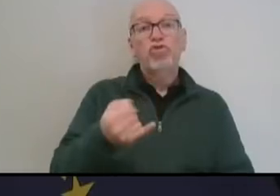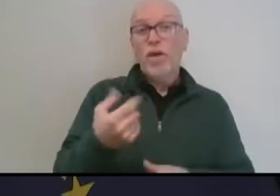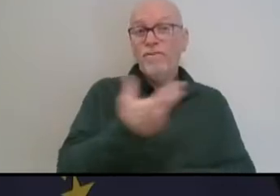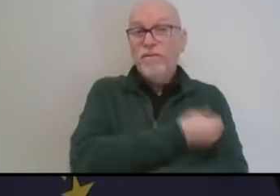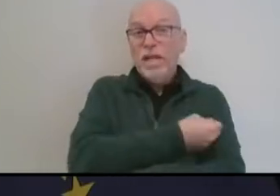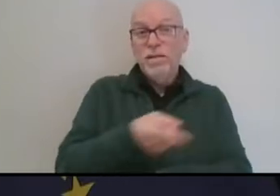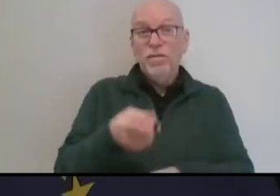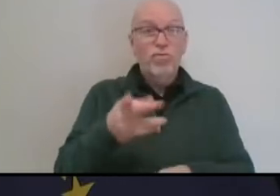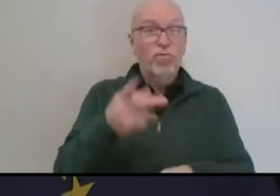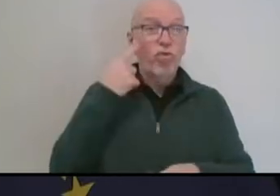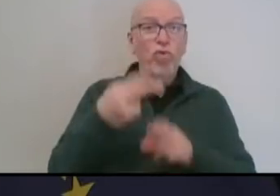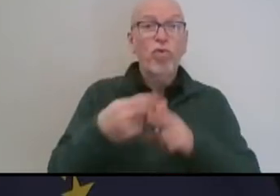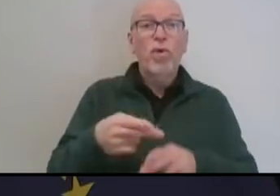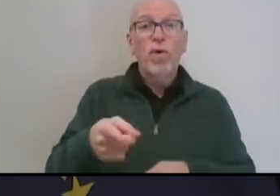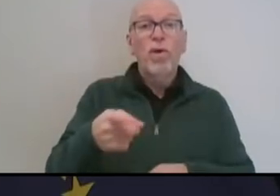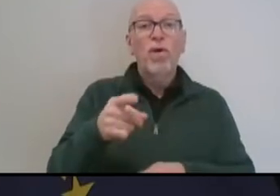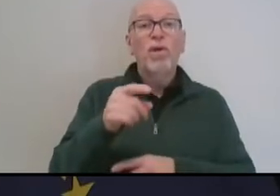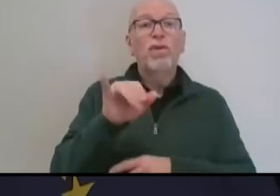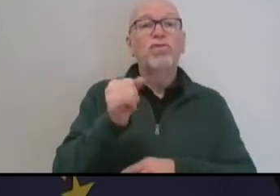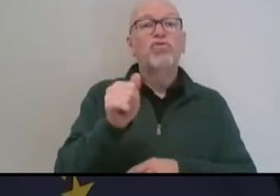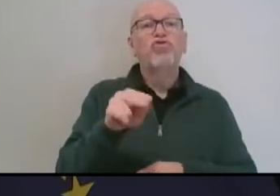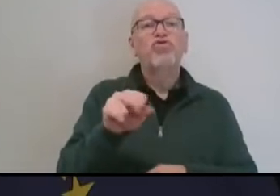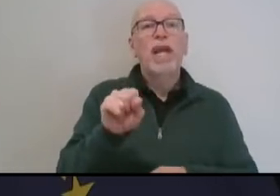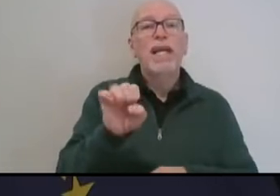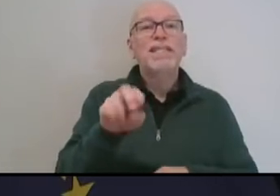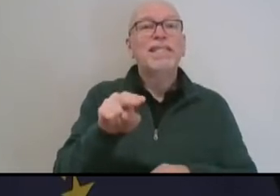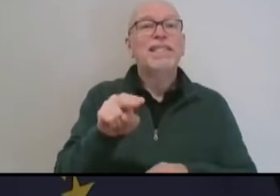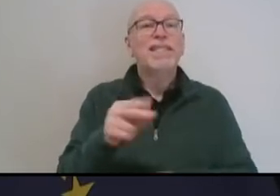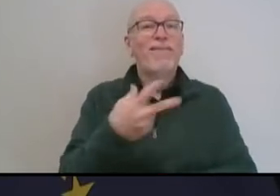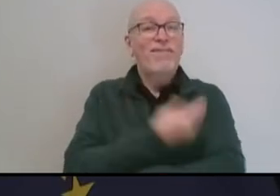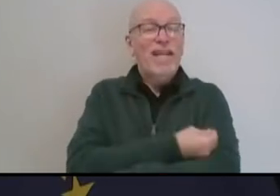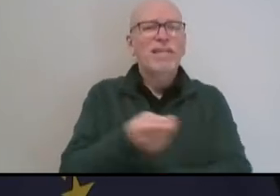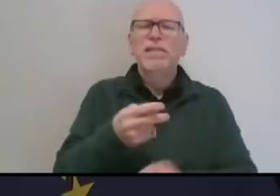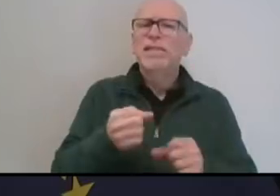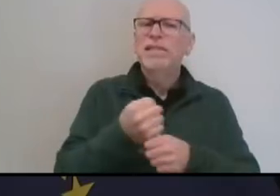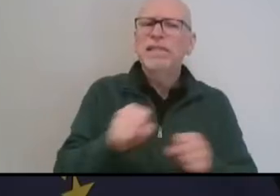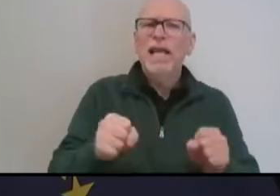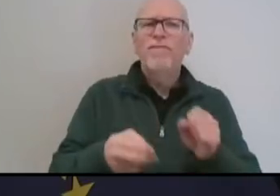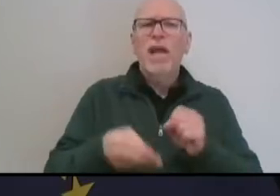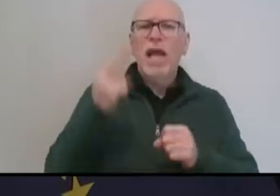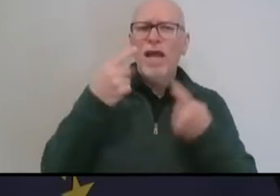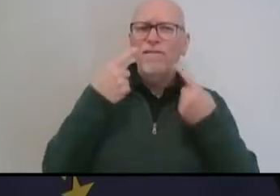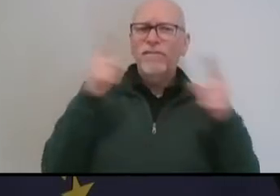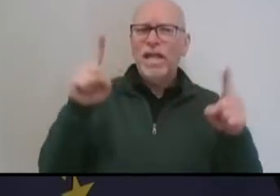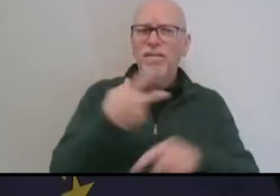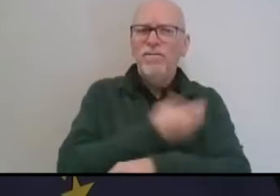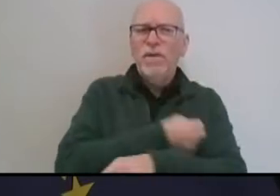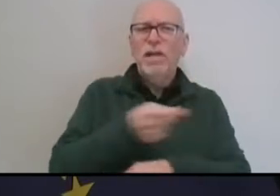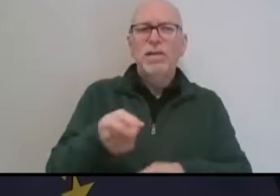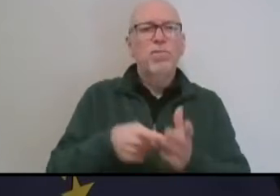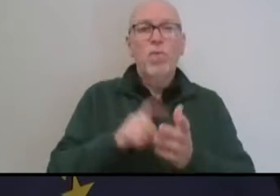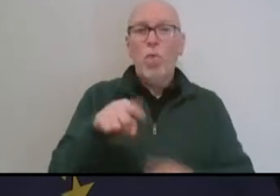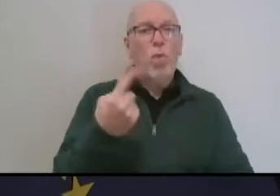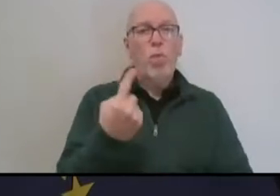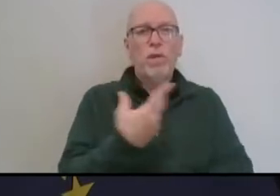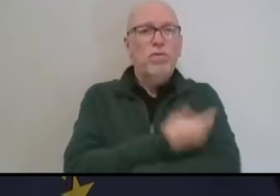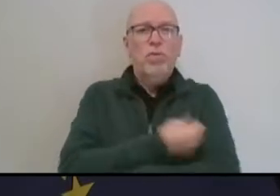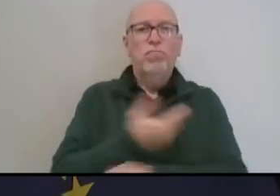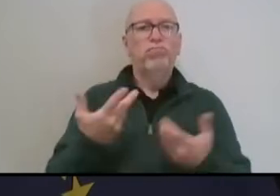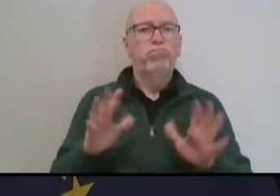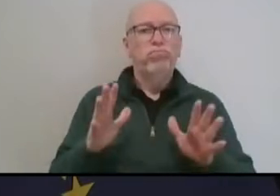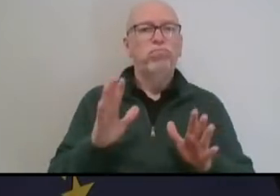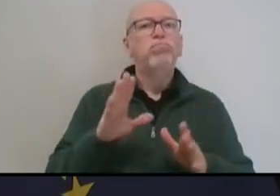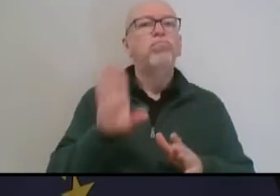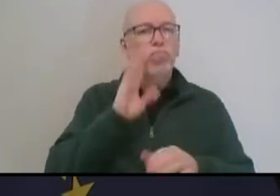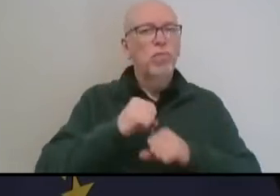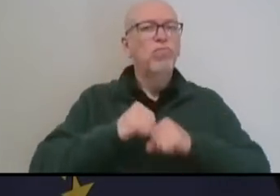also hear referred to as the Janssen vaccine, is a safe, highly effective vaccine that requires just one dose to provide protection